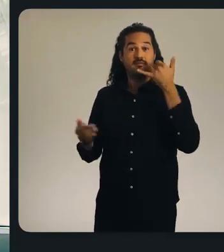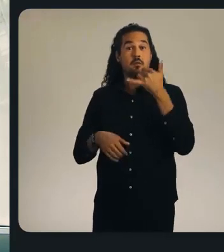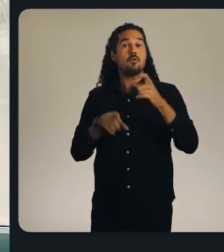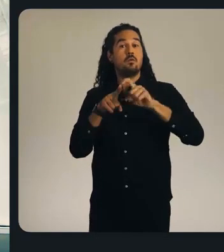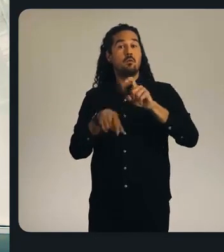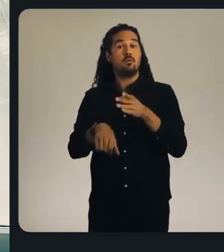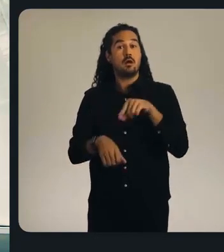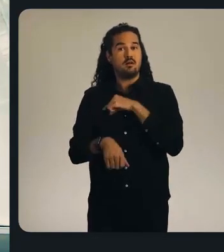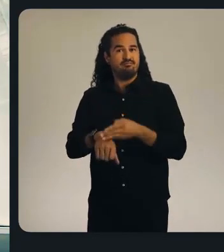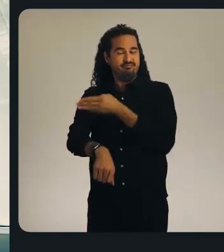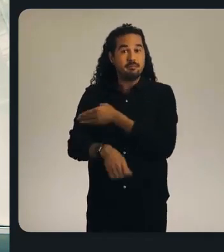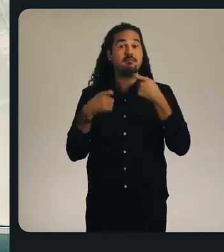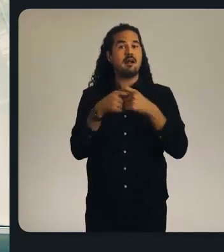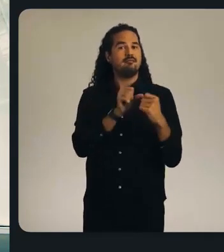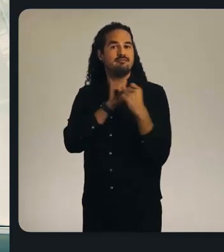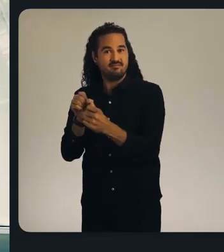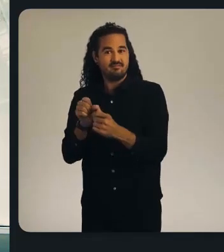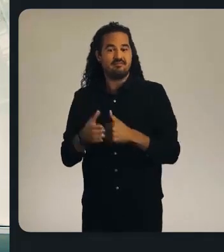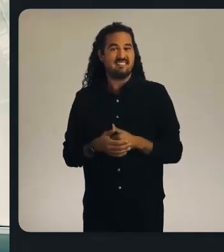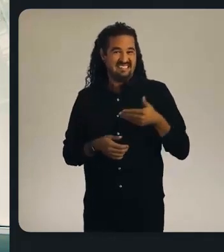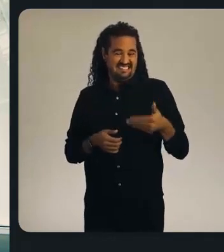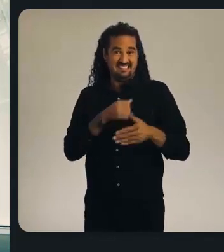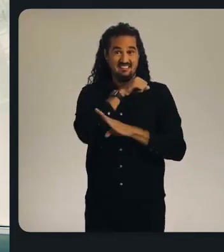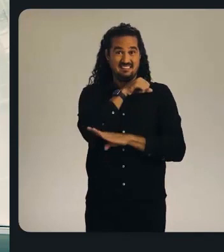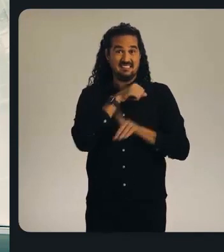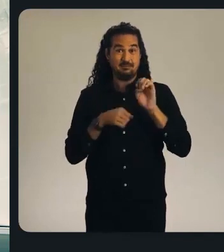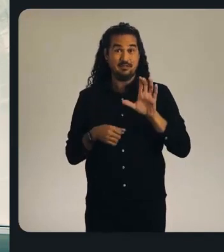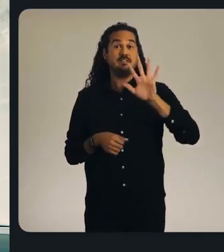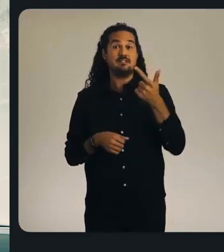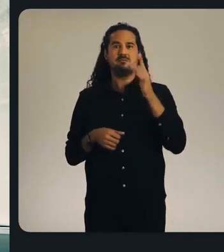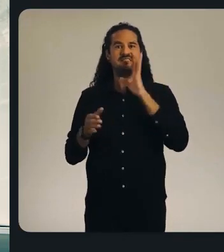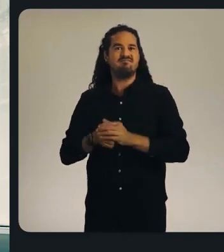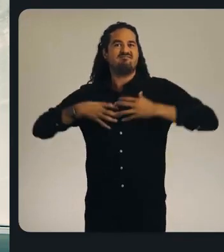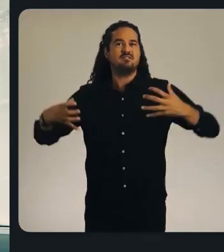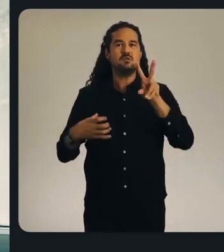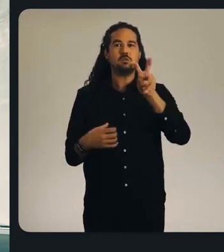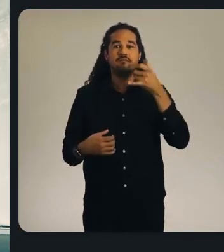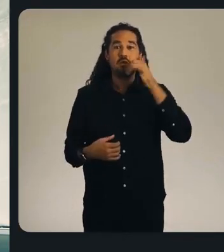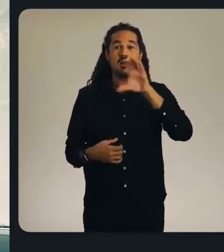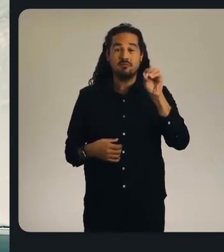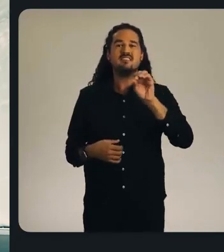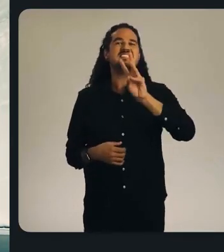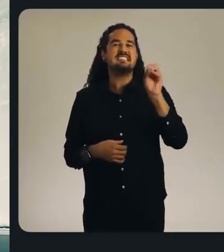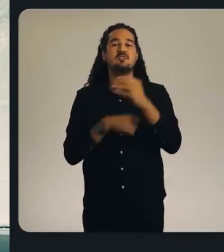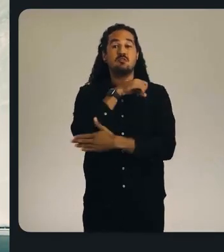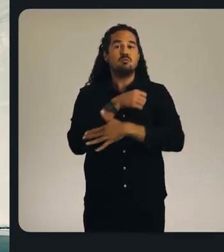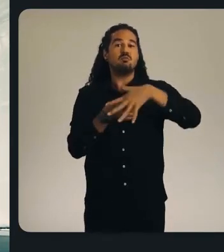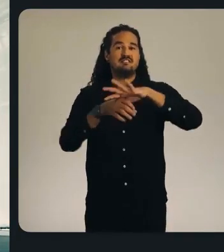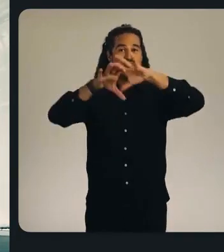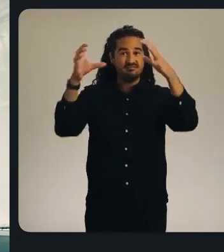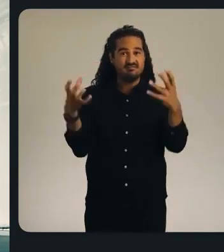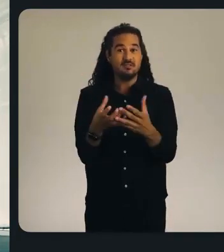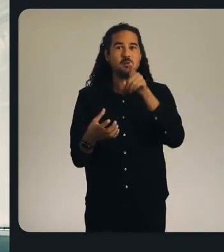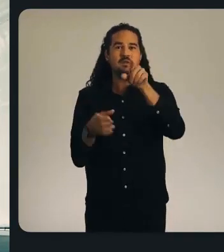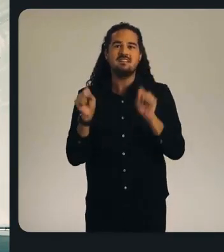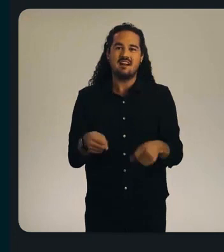and battery life. By the end of the year, we will double 5G support to over 200 carriers in 60 countries and regions. That means you can benefit from 5G